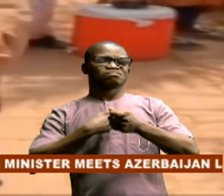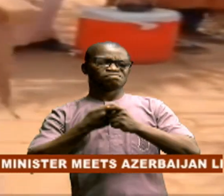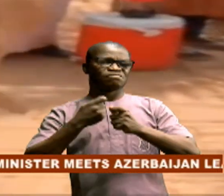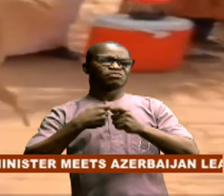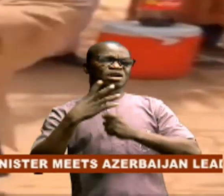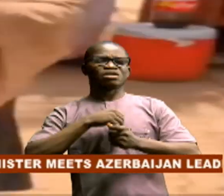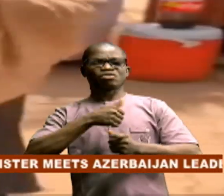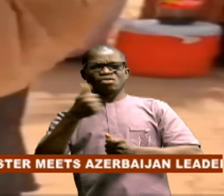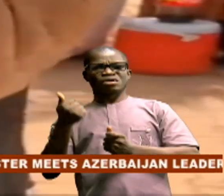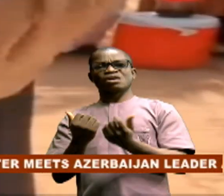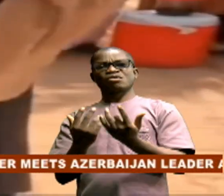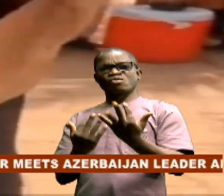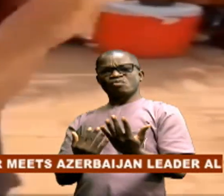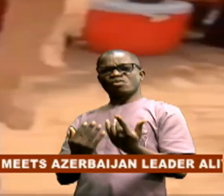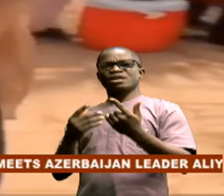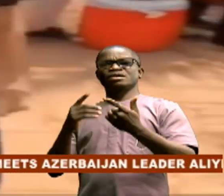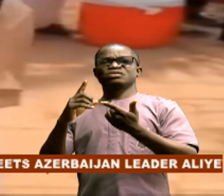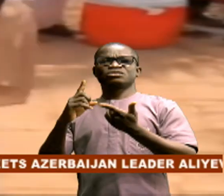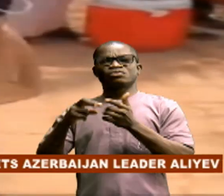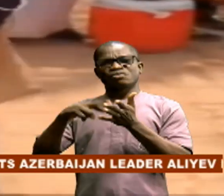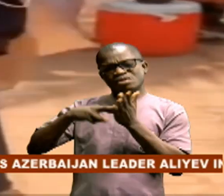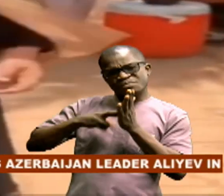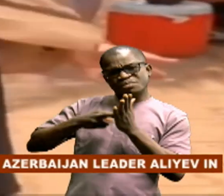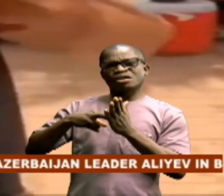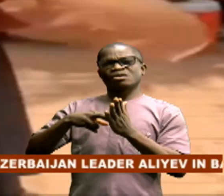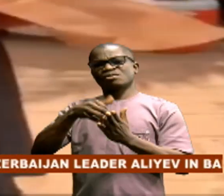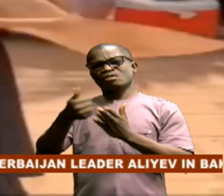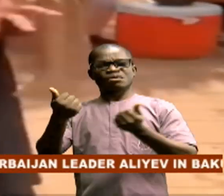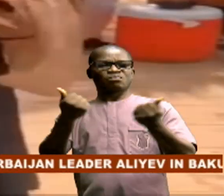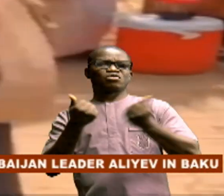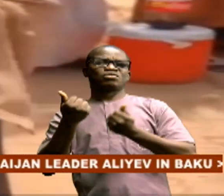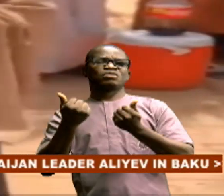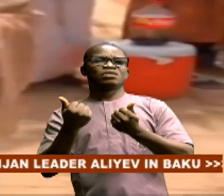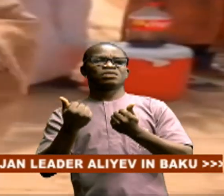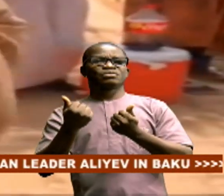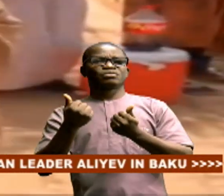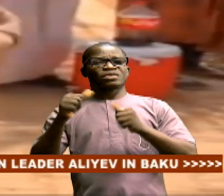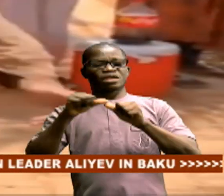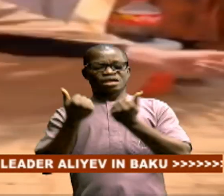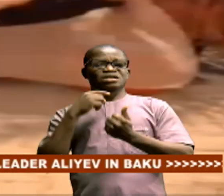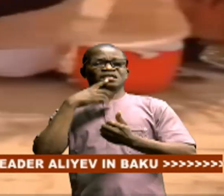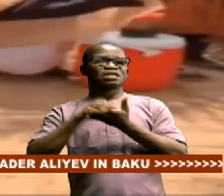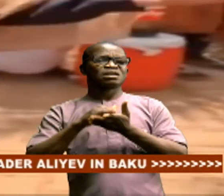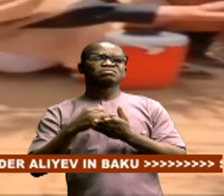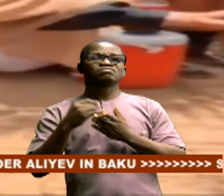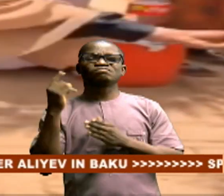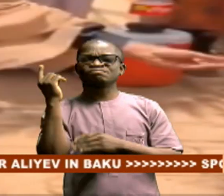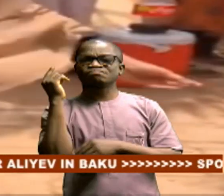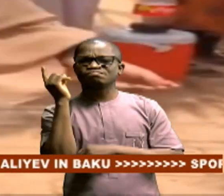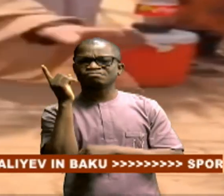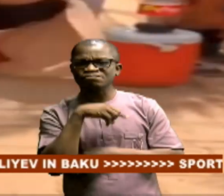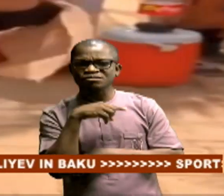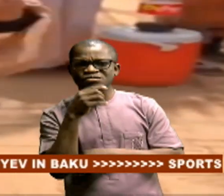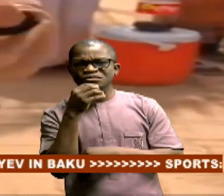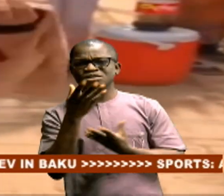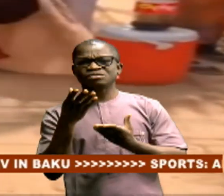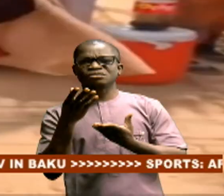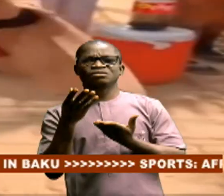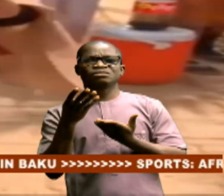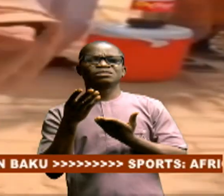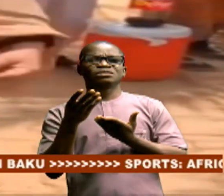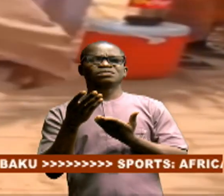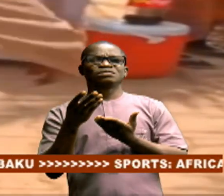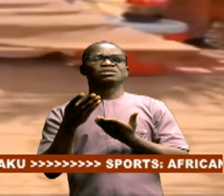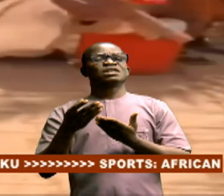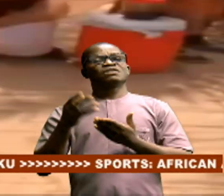for the vehicle to be fixed. The agency therefore refuted the claim that the bus drivers protested lack of payment.